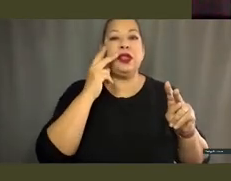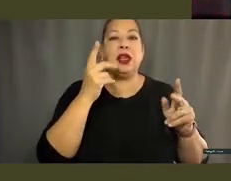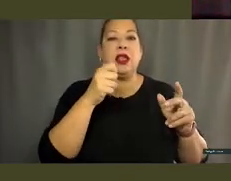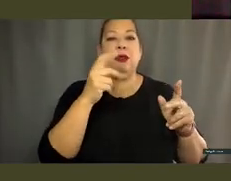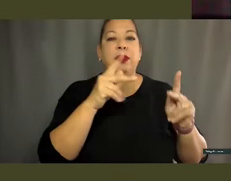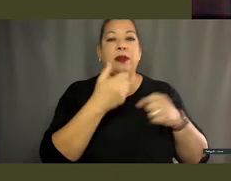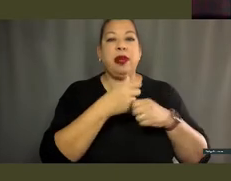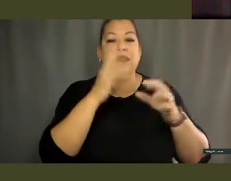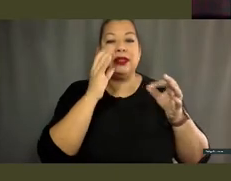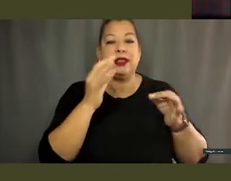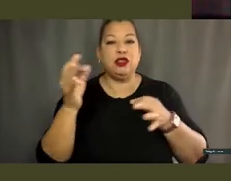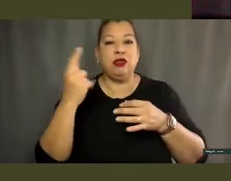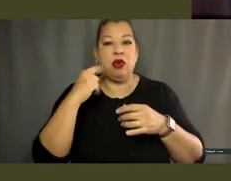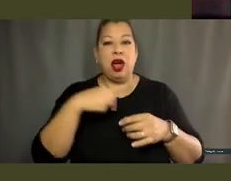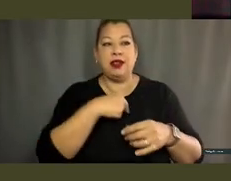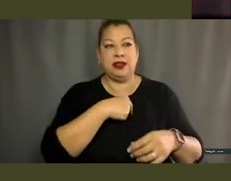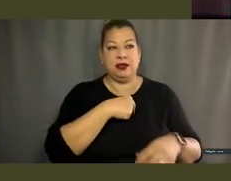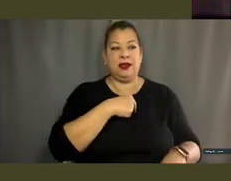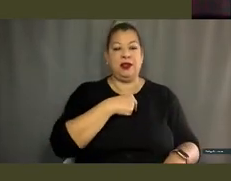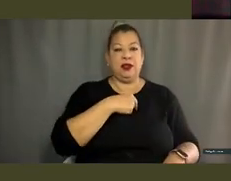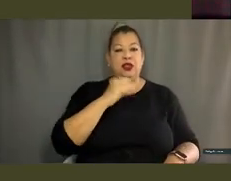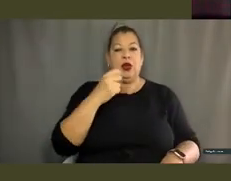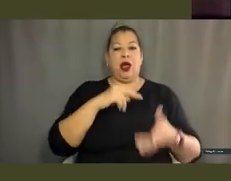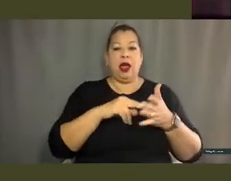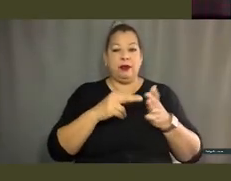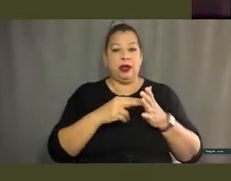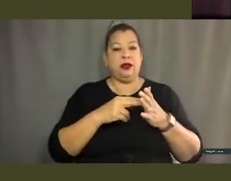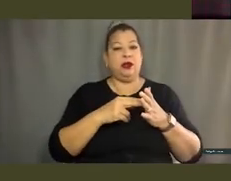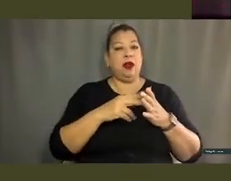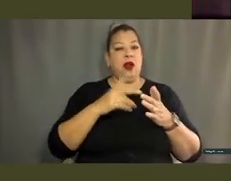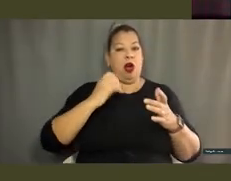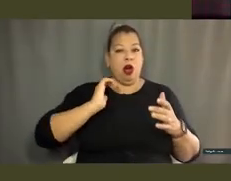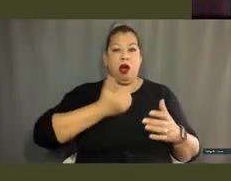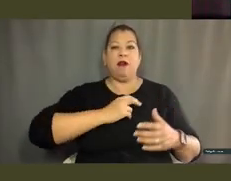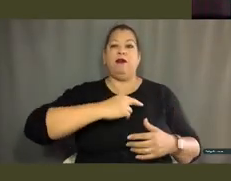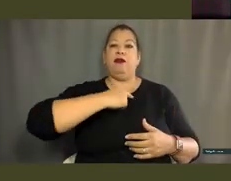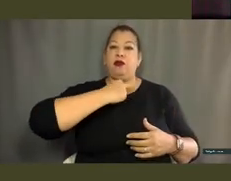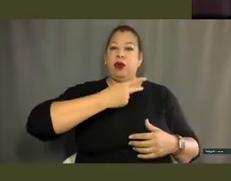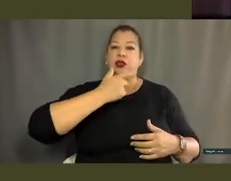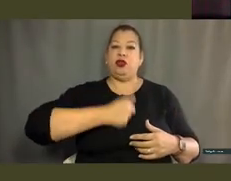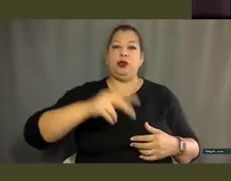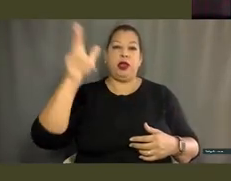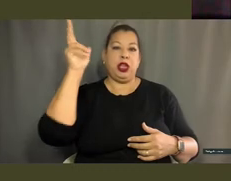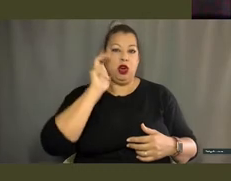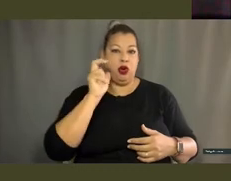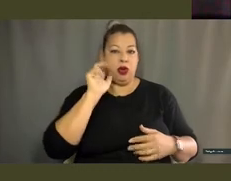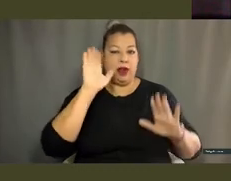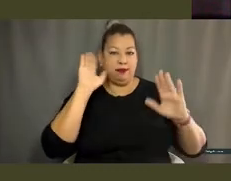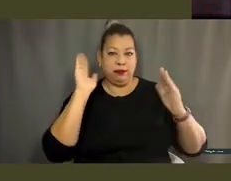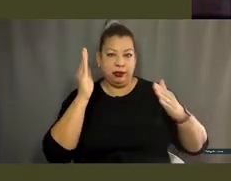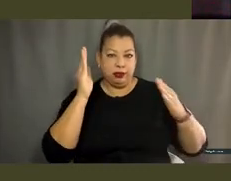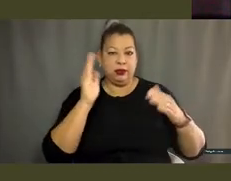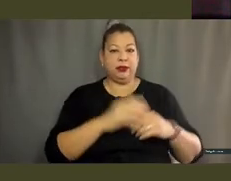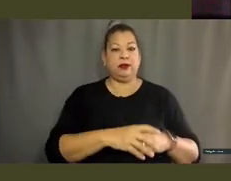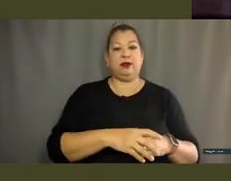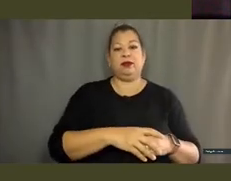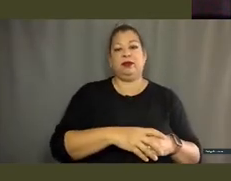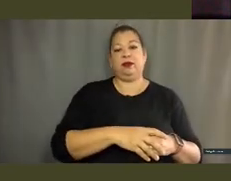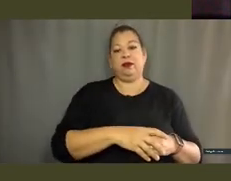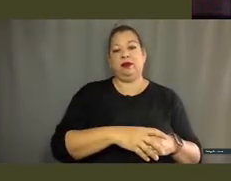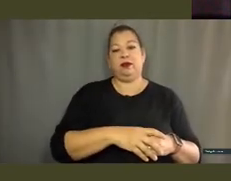the place where they could speak and their voice will be heard. So far so good. We have many people across the continent in